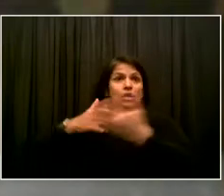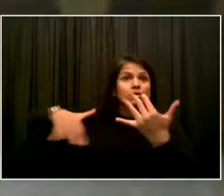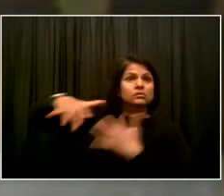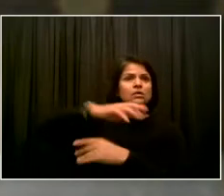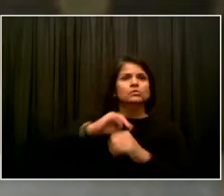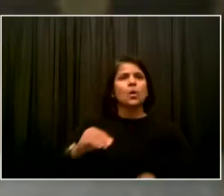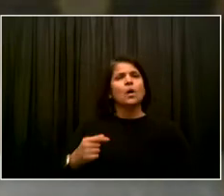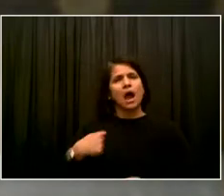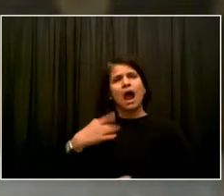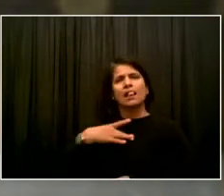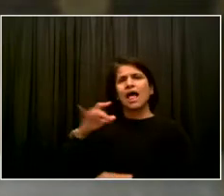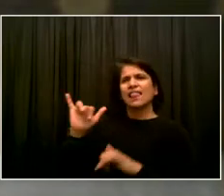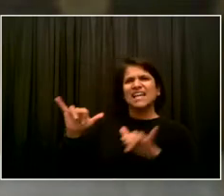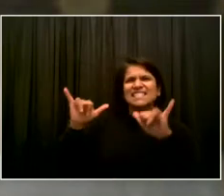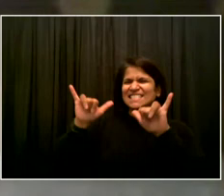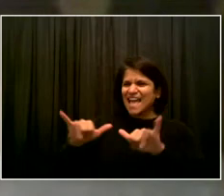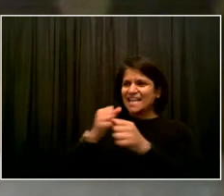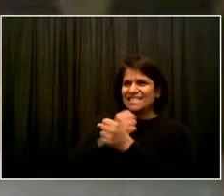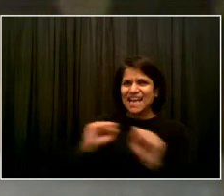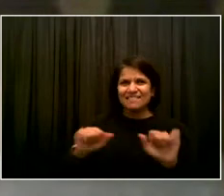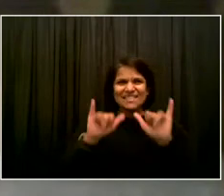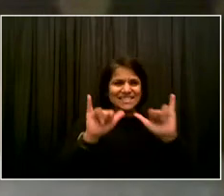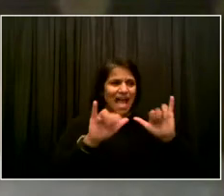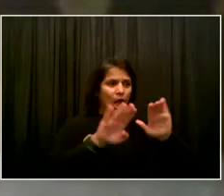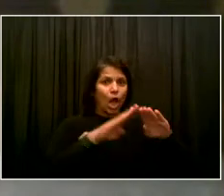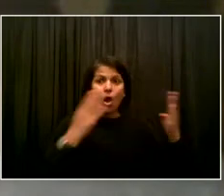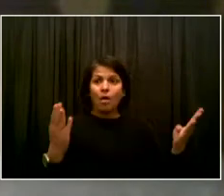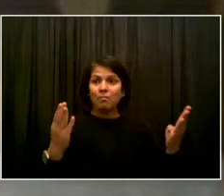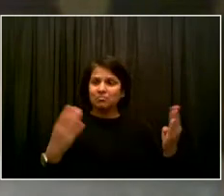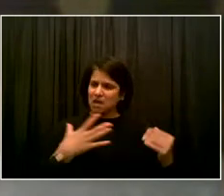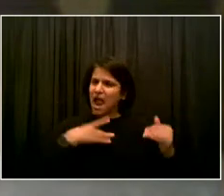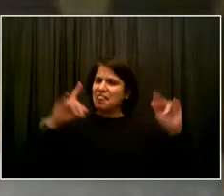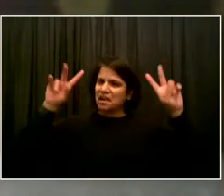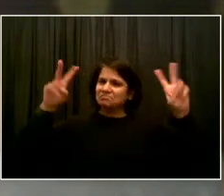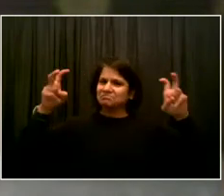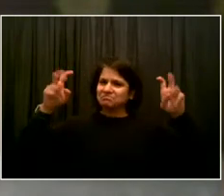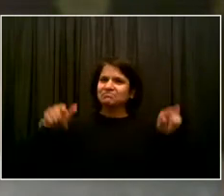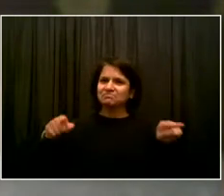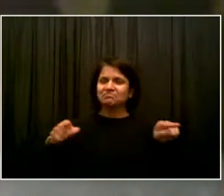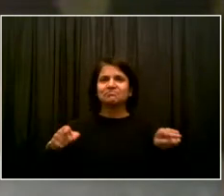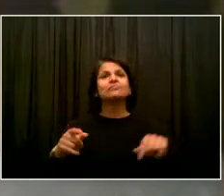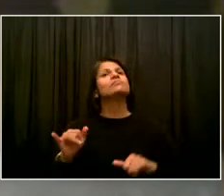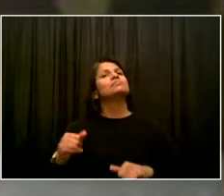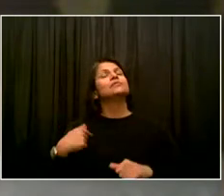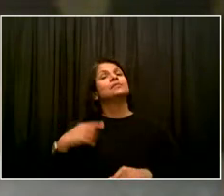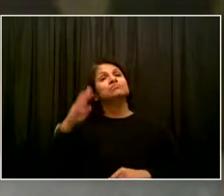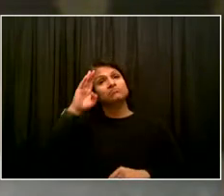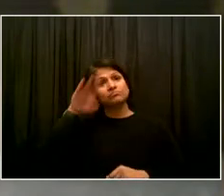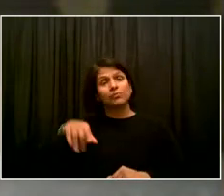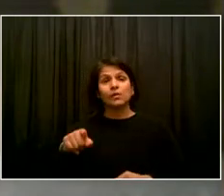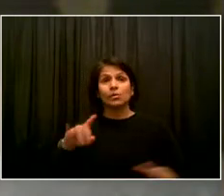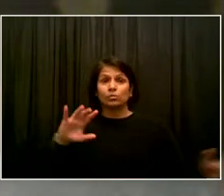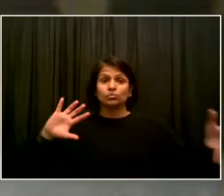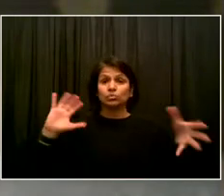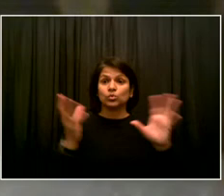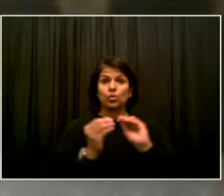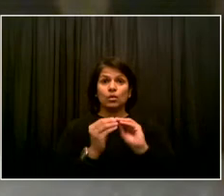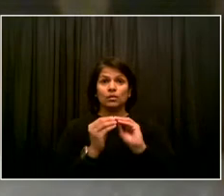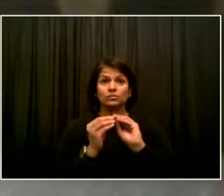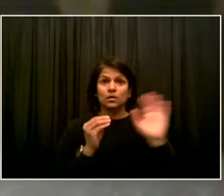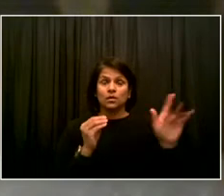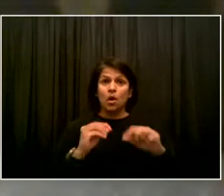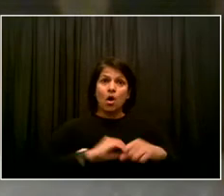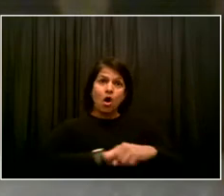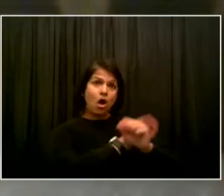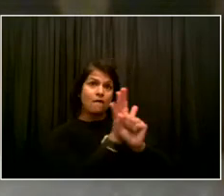city. We spent $11 trillion fighting COVID. It is time for us to realize that this is a resilient city and a resilient